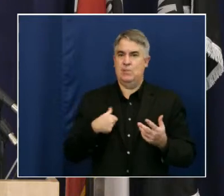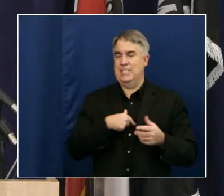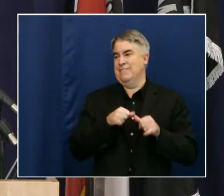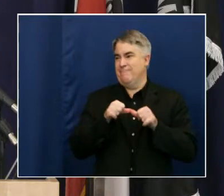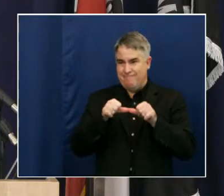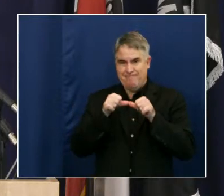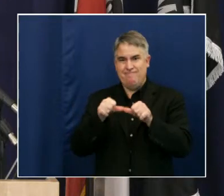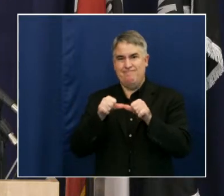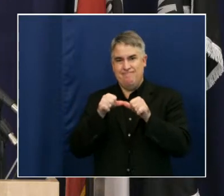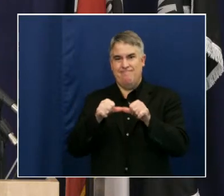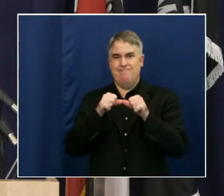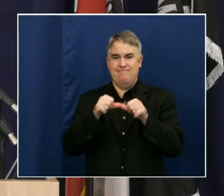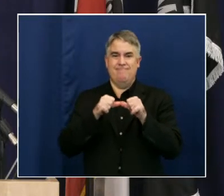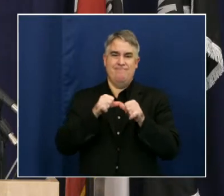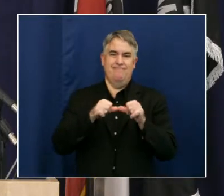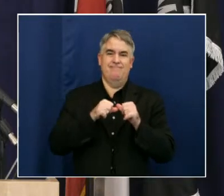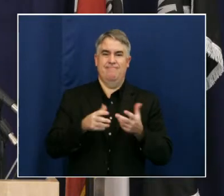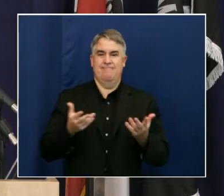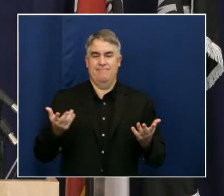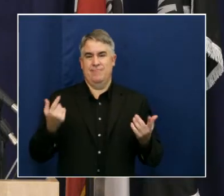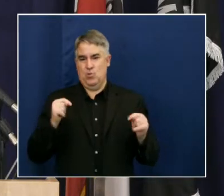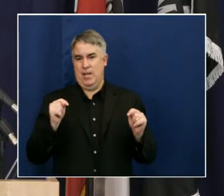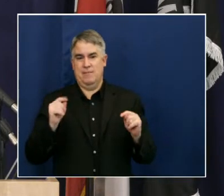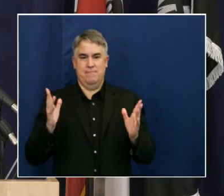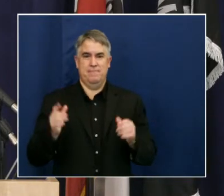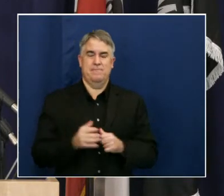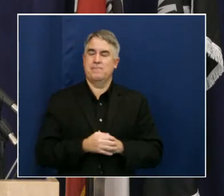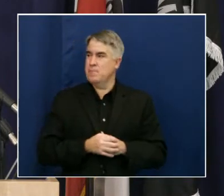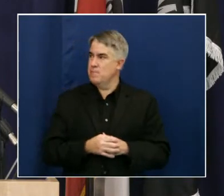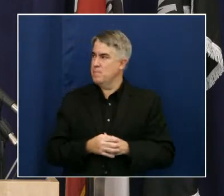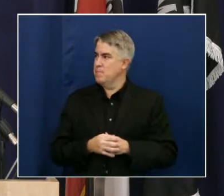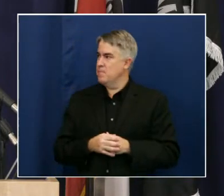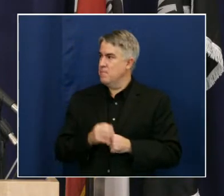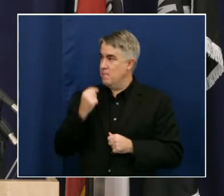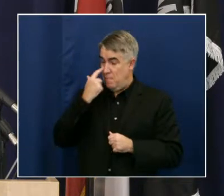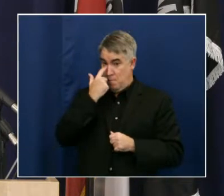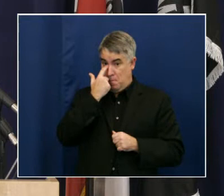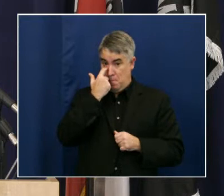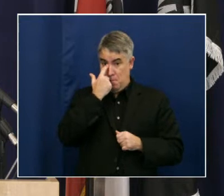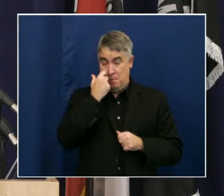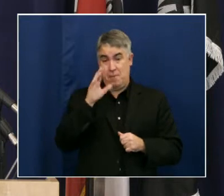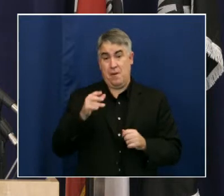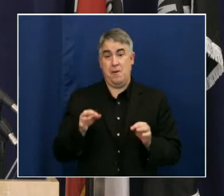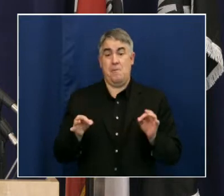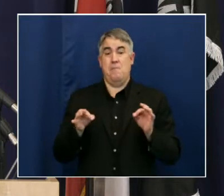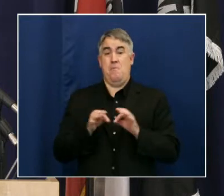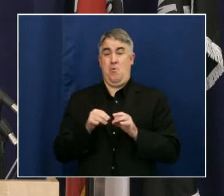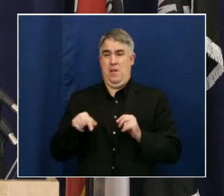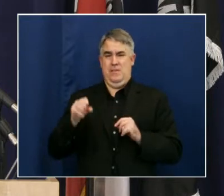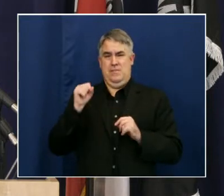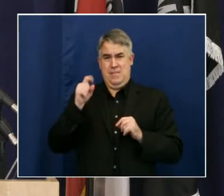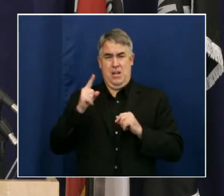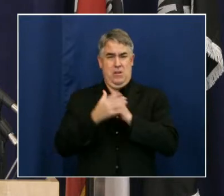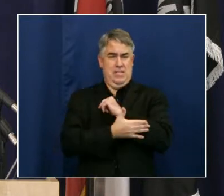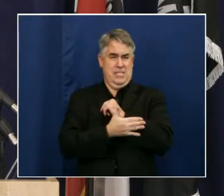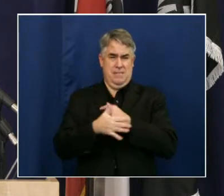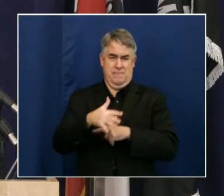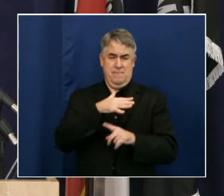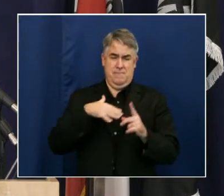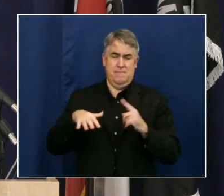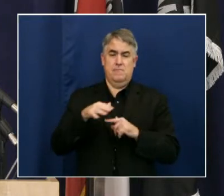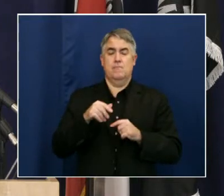I also think it's important to put in context the situation in San Diego, which is very challenging and not good, versus our surrounding